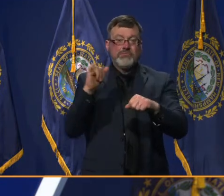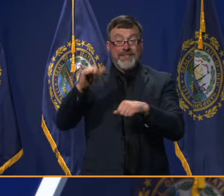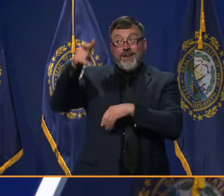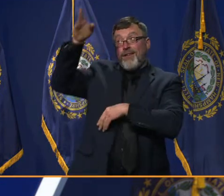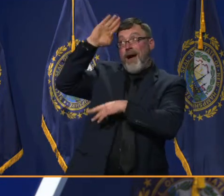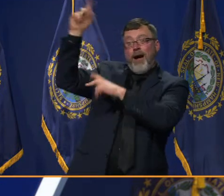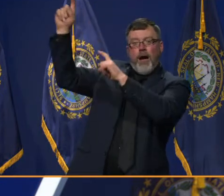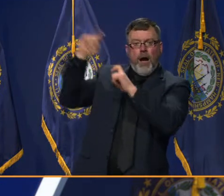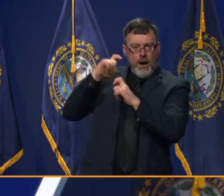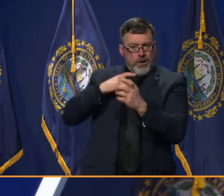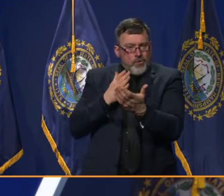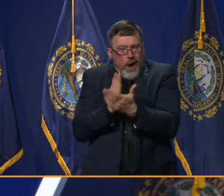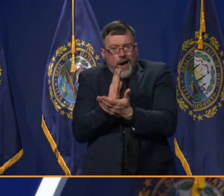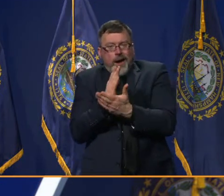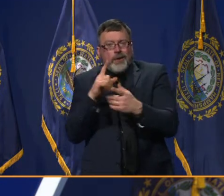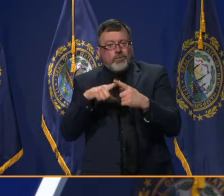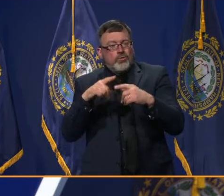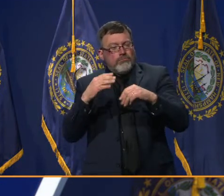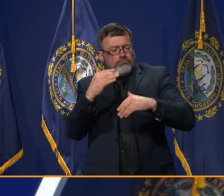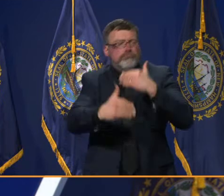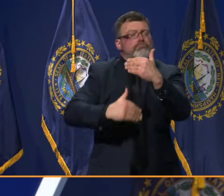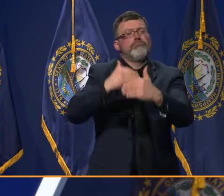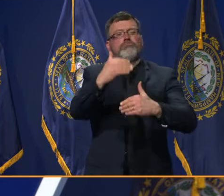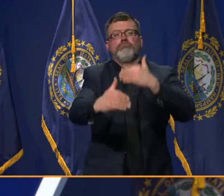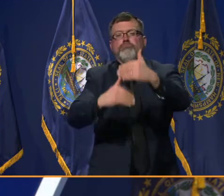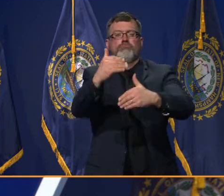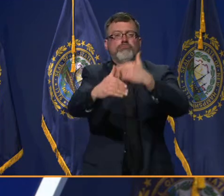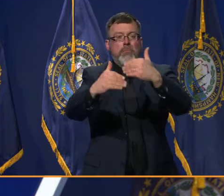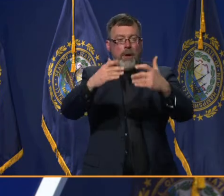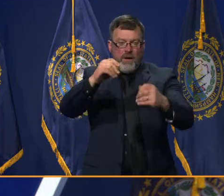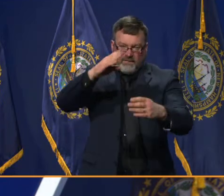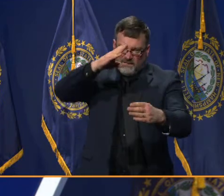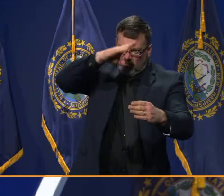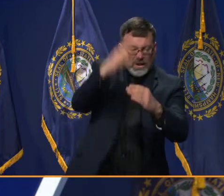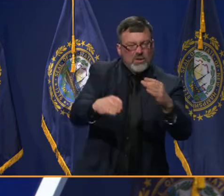the work that we are in, to bind up the nation's wounds."